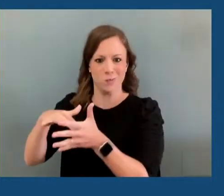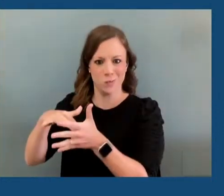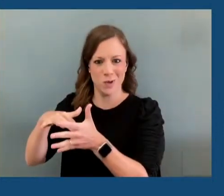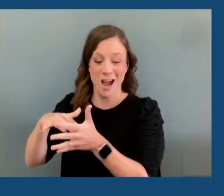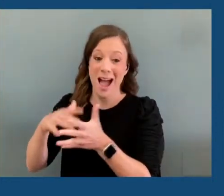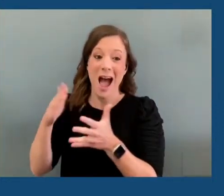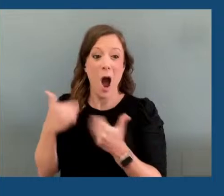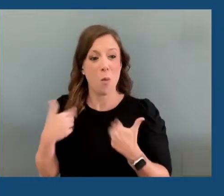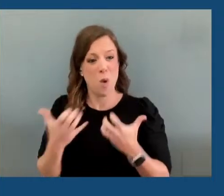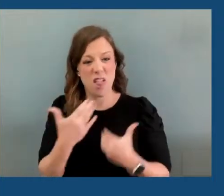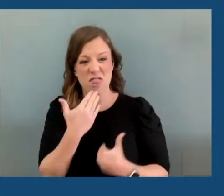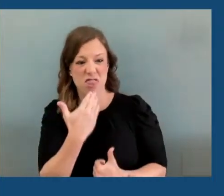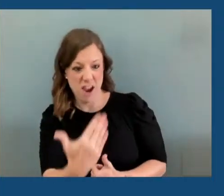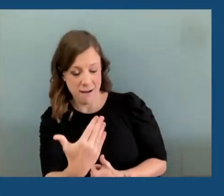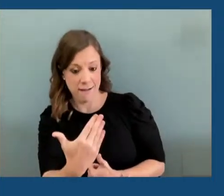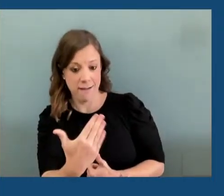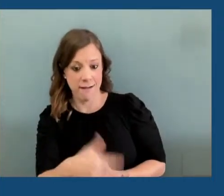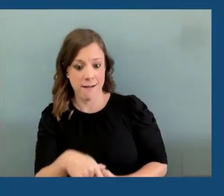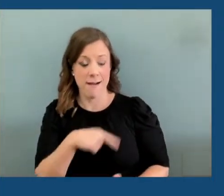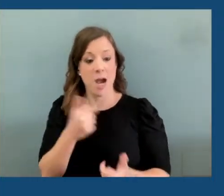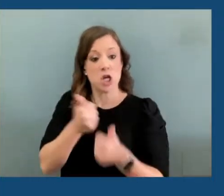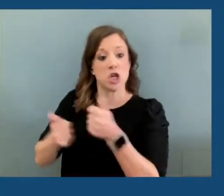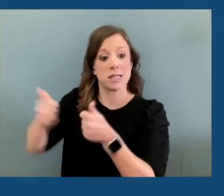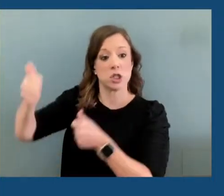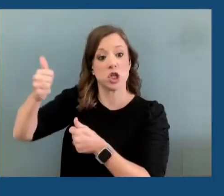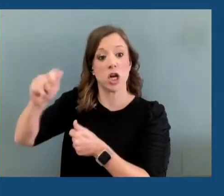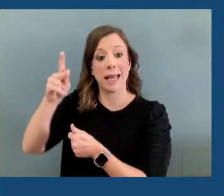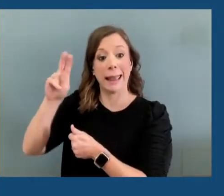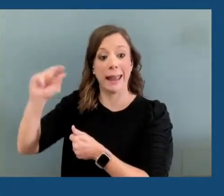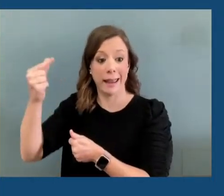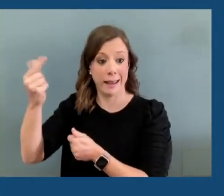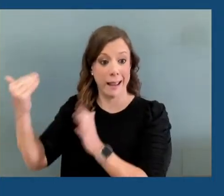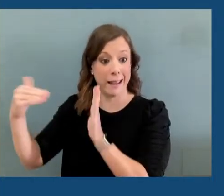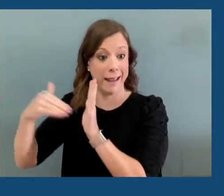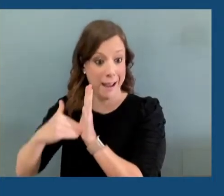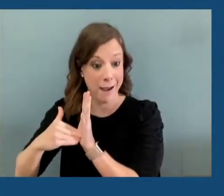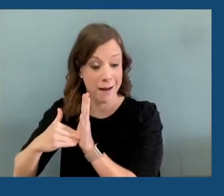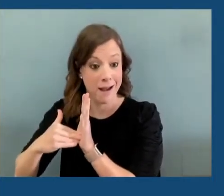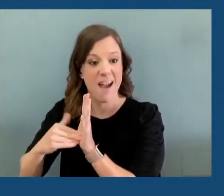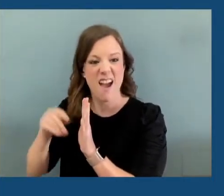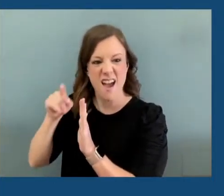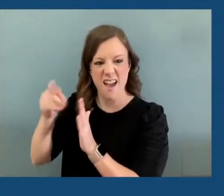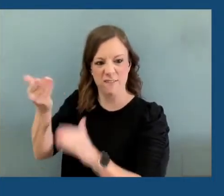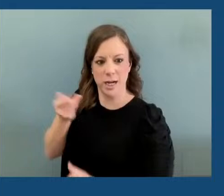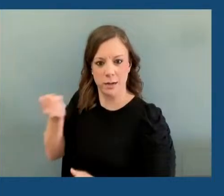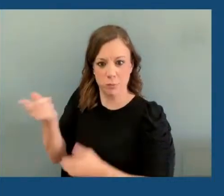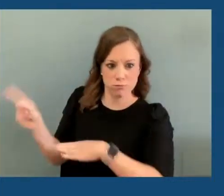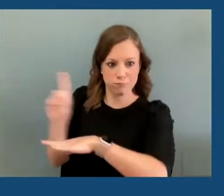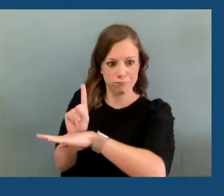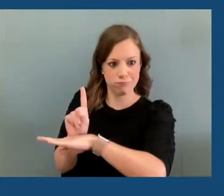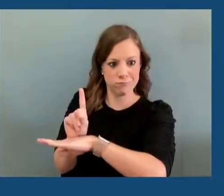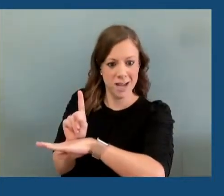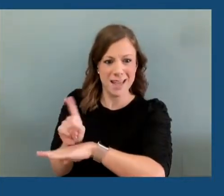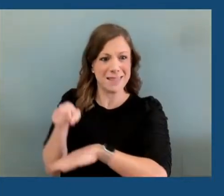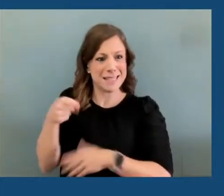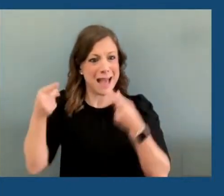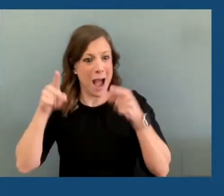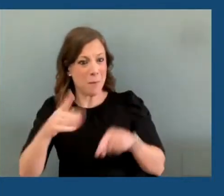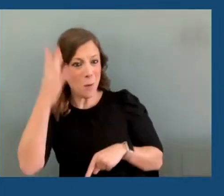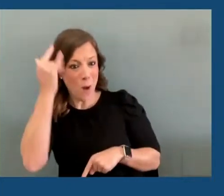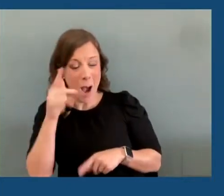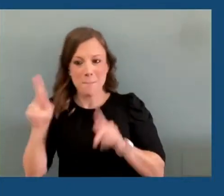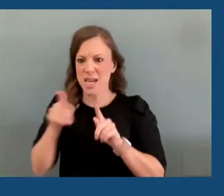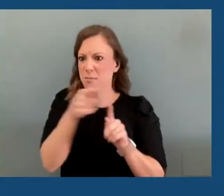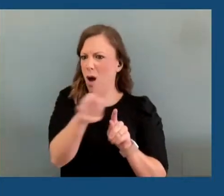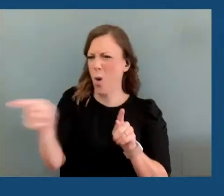thank Chancellor King again and invite him up to speak and again say this happens because of individuals, the ones you see right here, and I'm so grateful to have